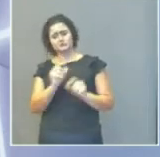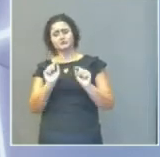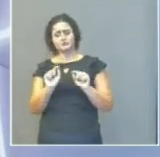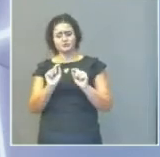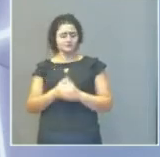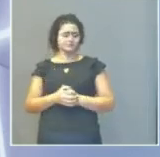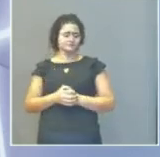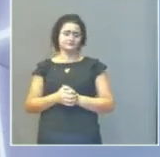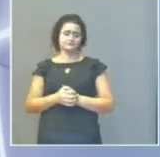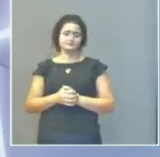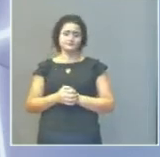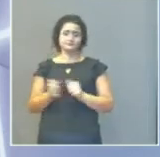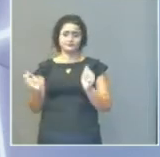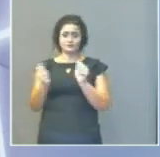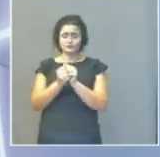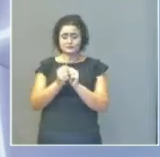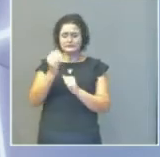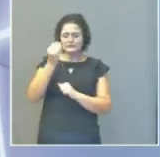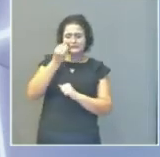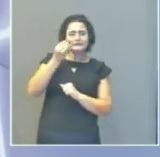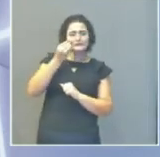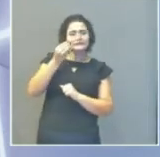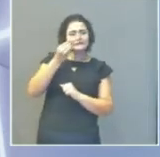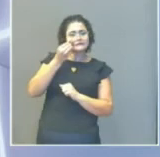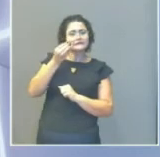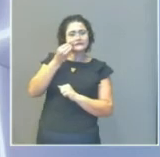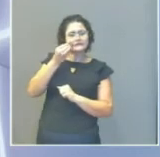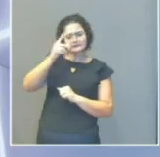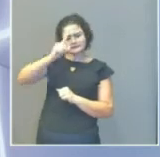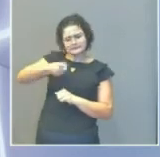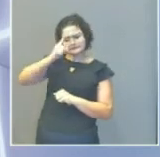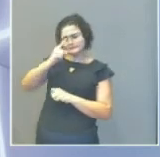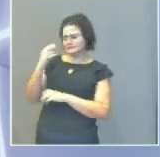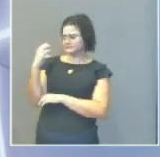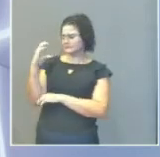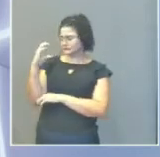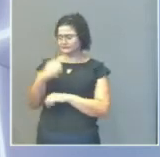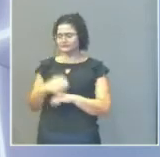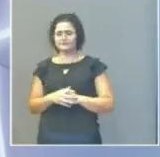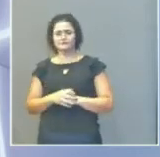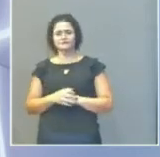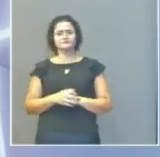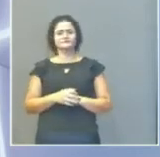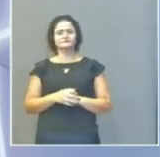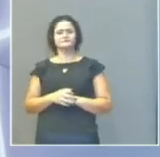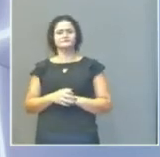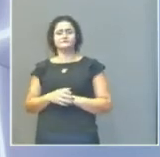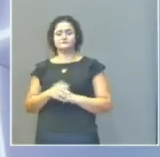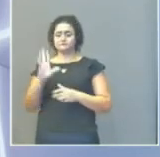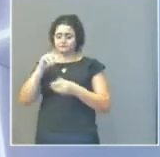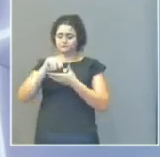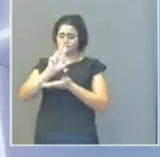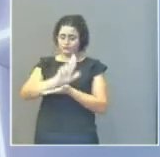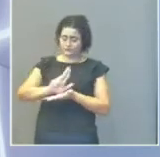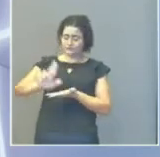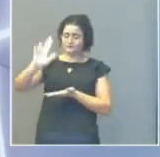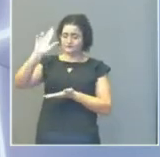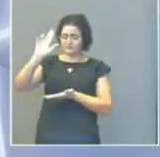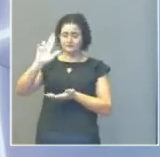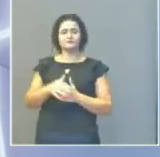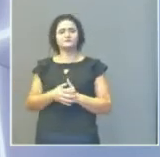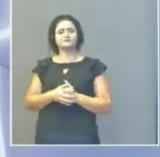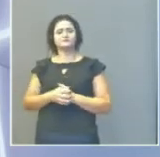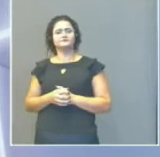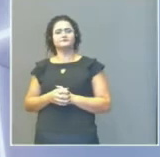the attempts for scientific determinism, for universality,